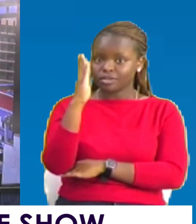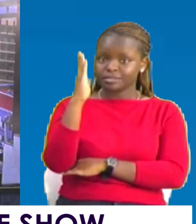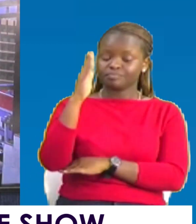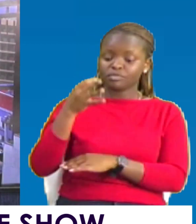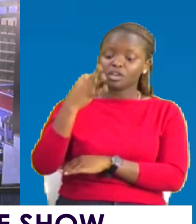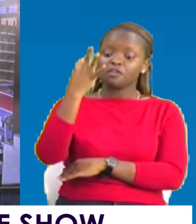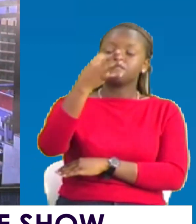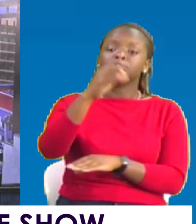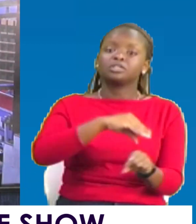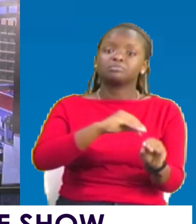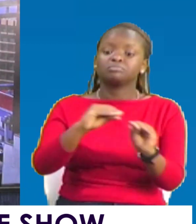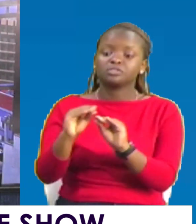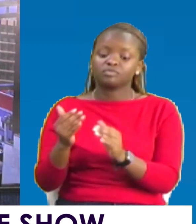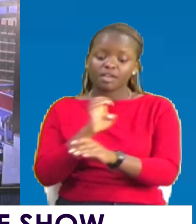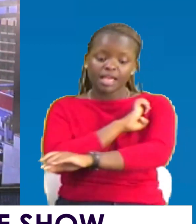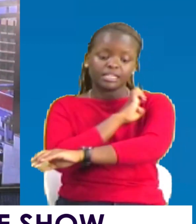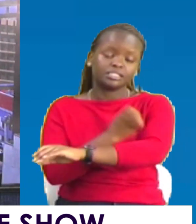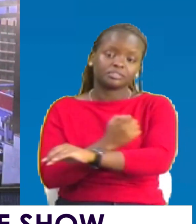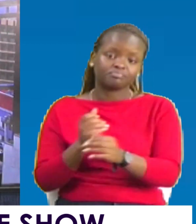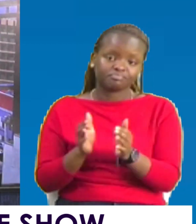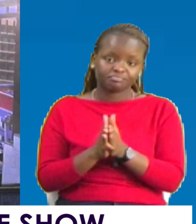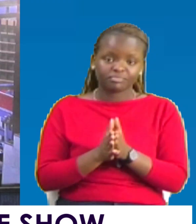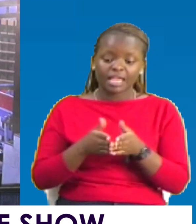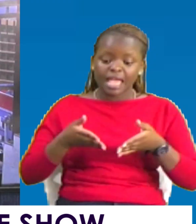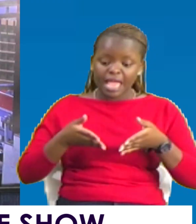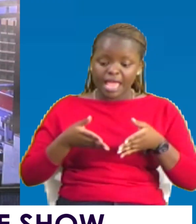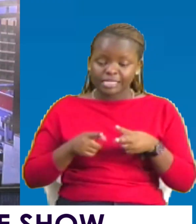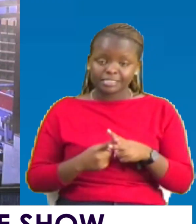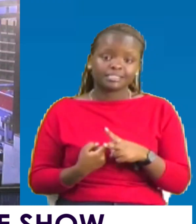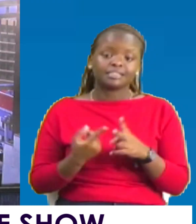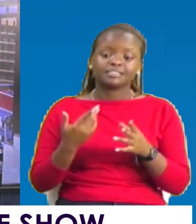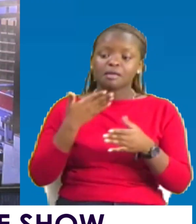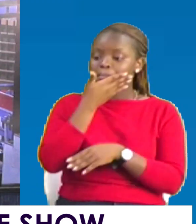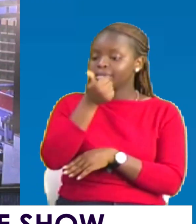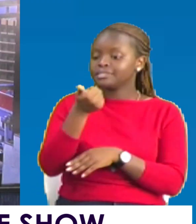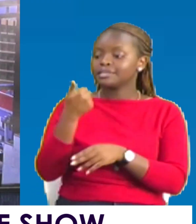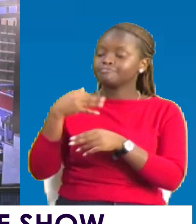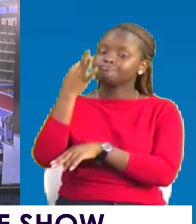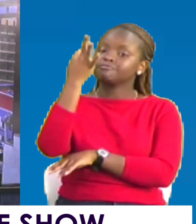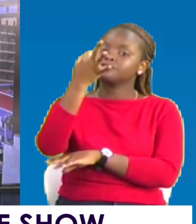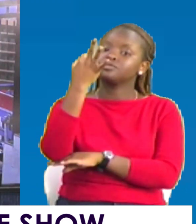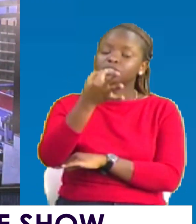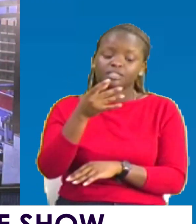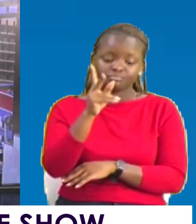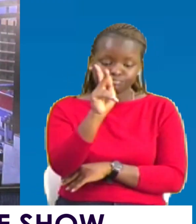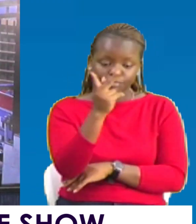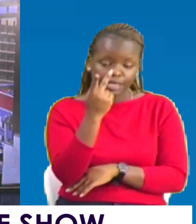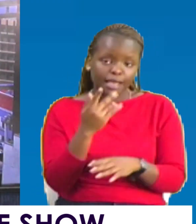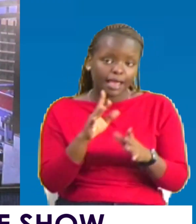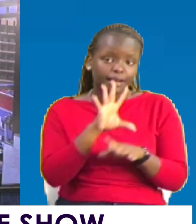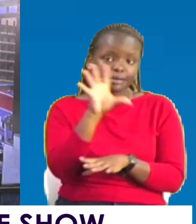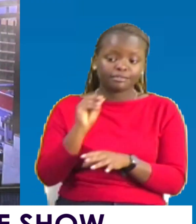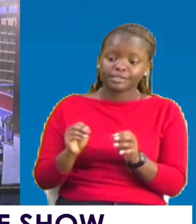a youth with energy. We want to birth a better future for Kenya, for the sake of Africa, and for the sake